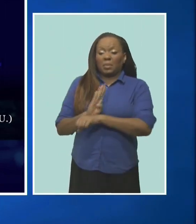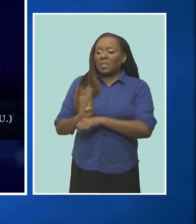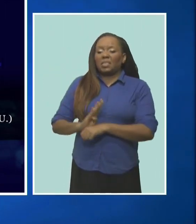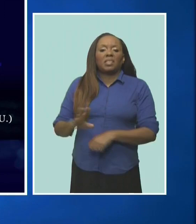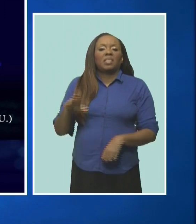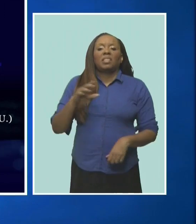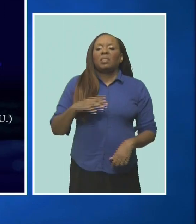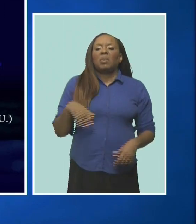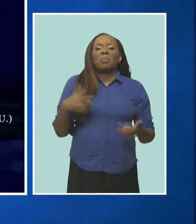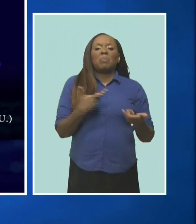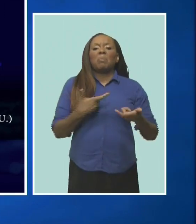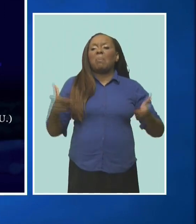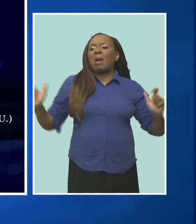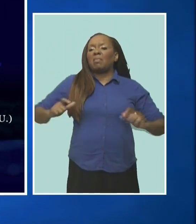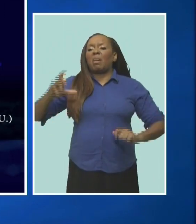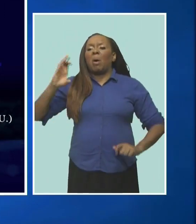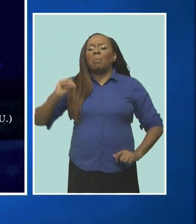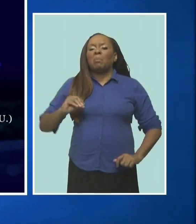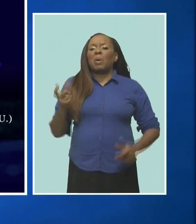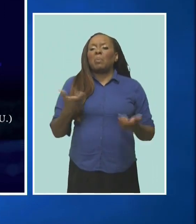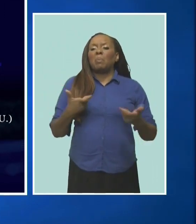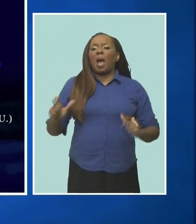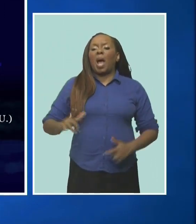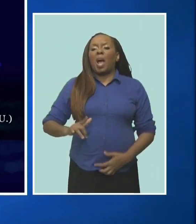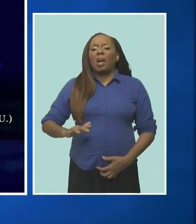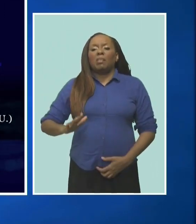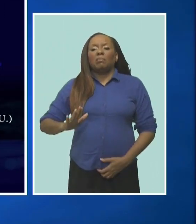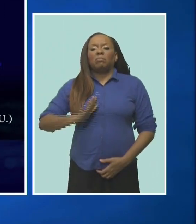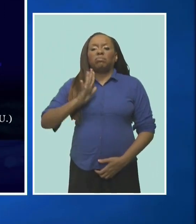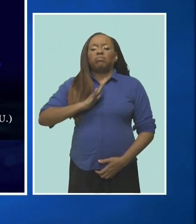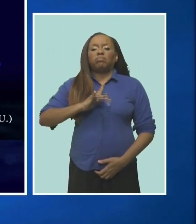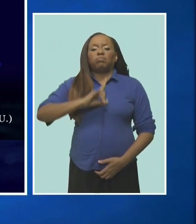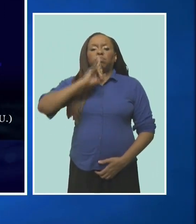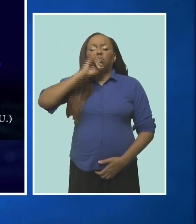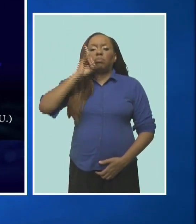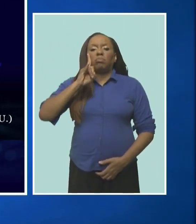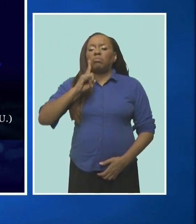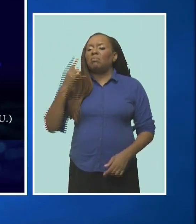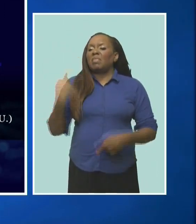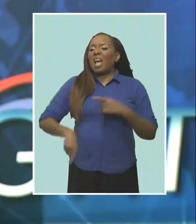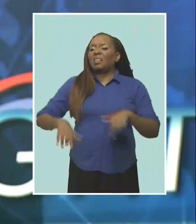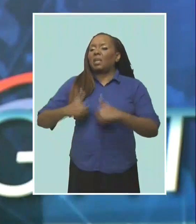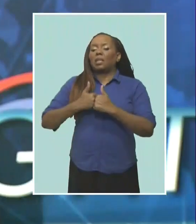big, too bold, and too powerful to be challenged.